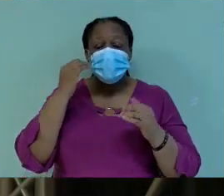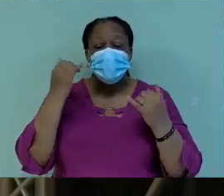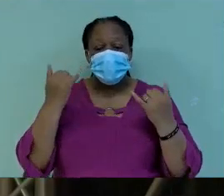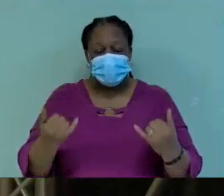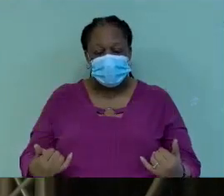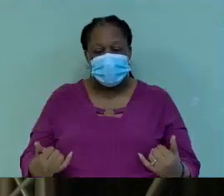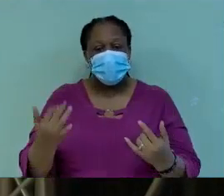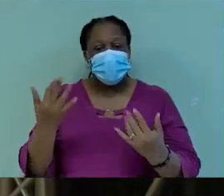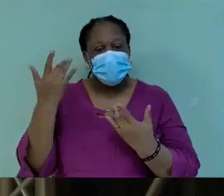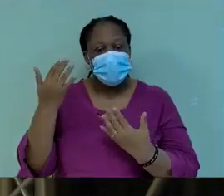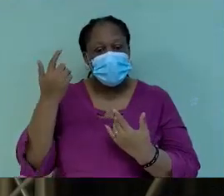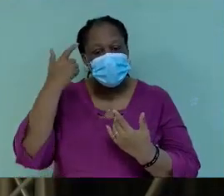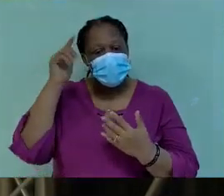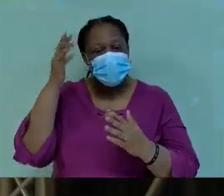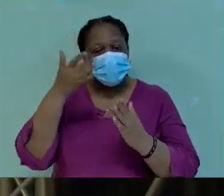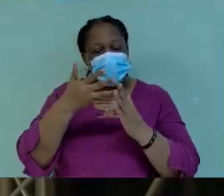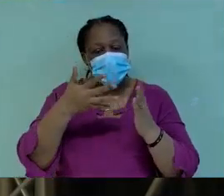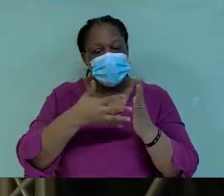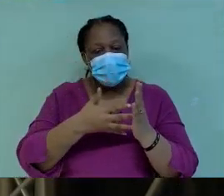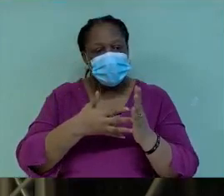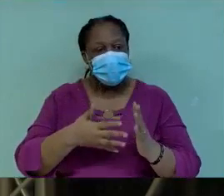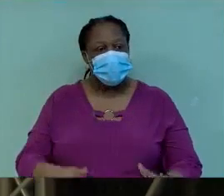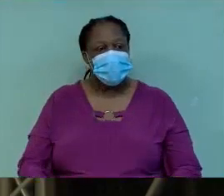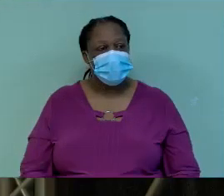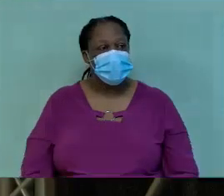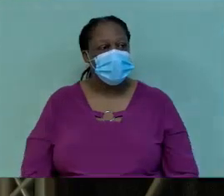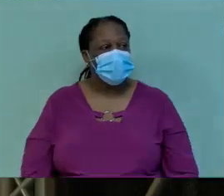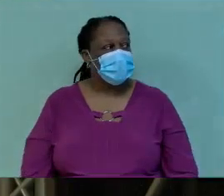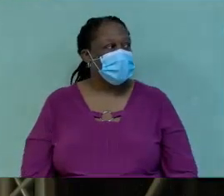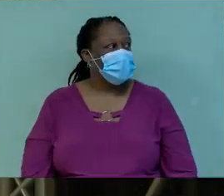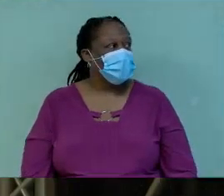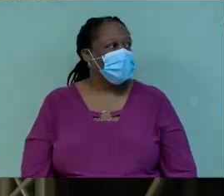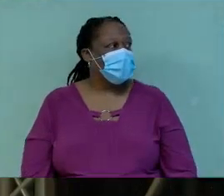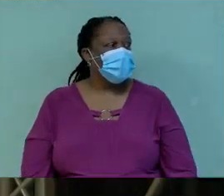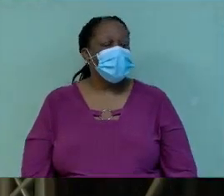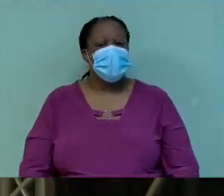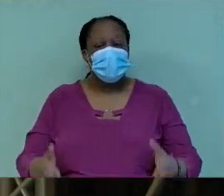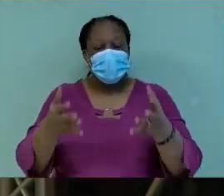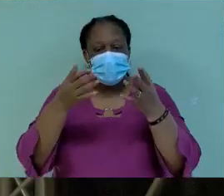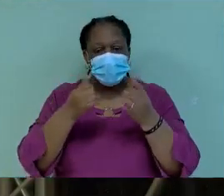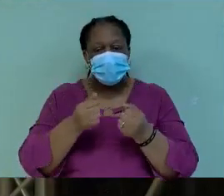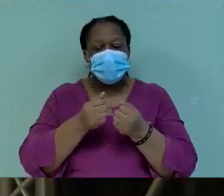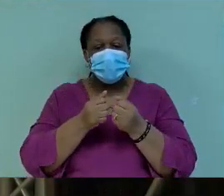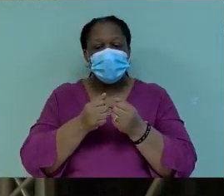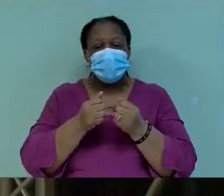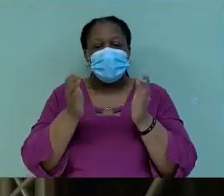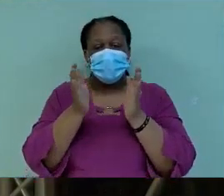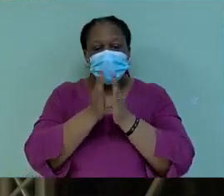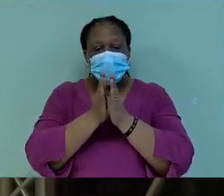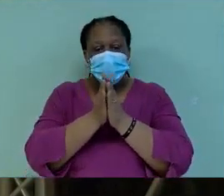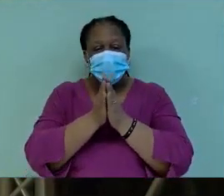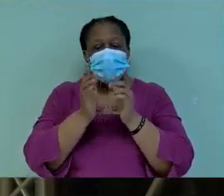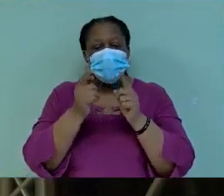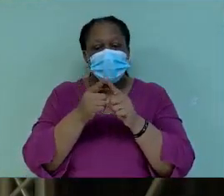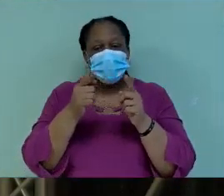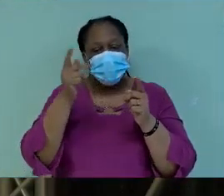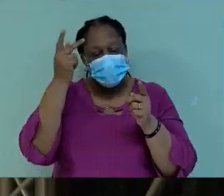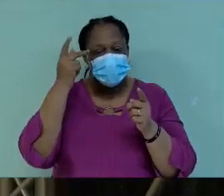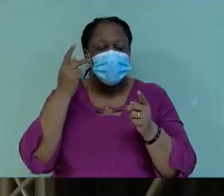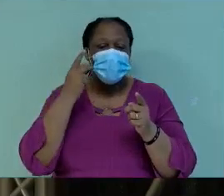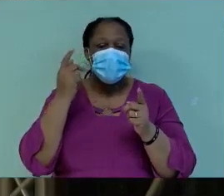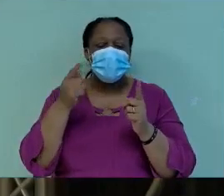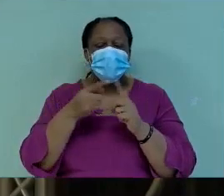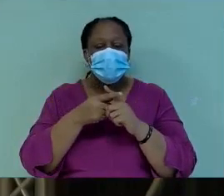And personally, I want to commend the parents who were very cooperative,